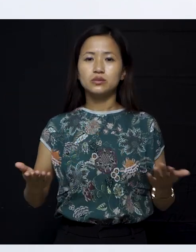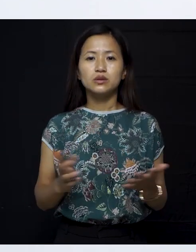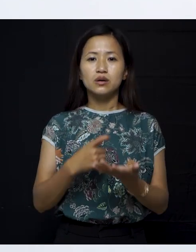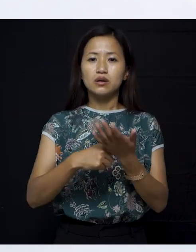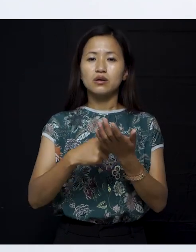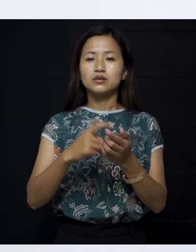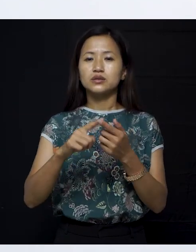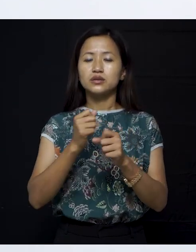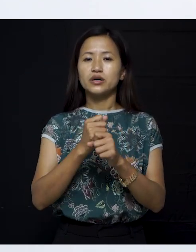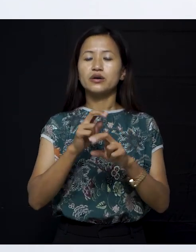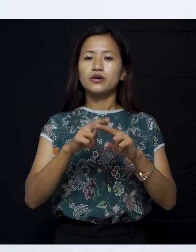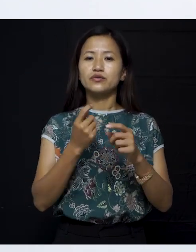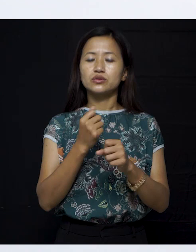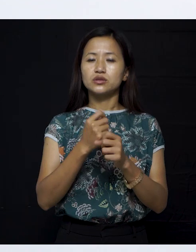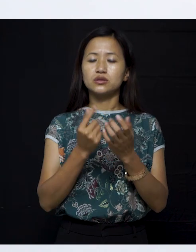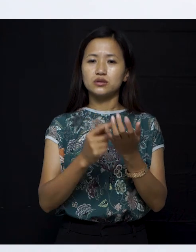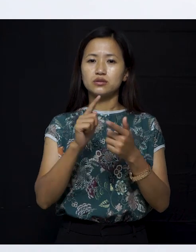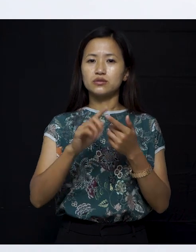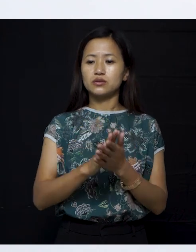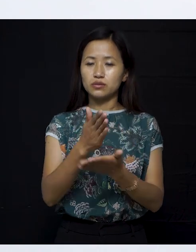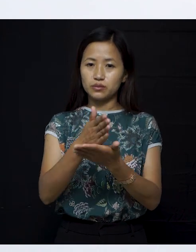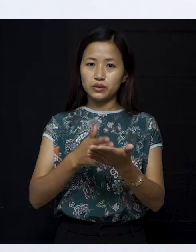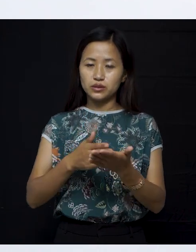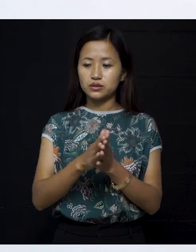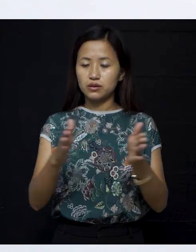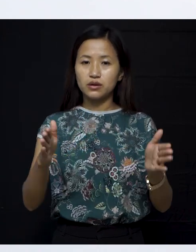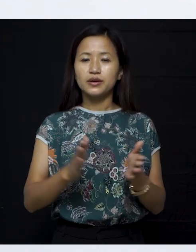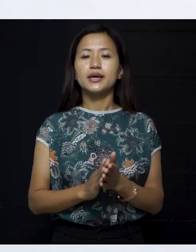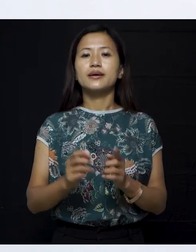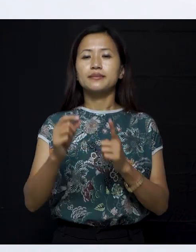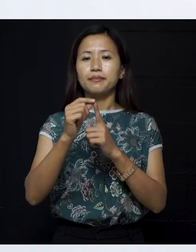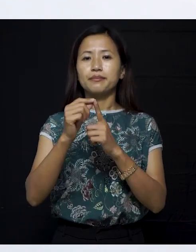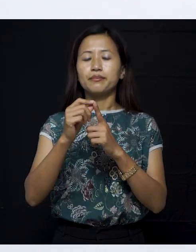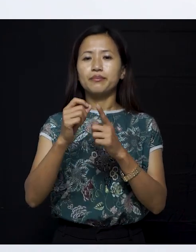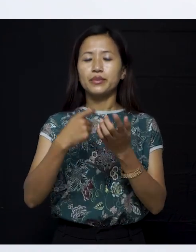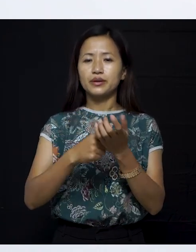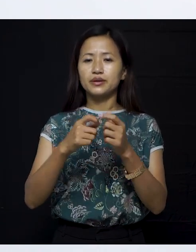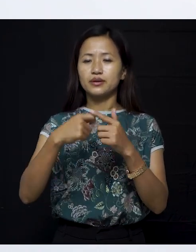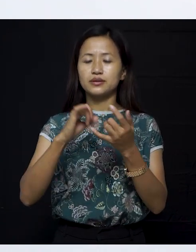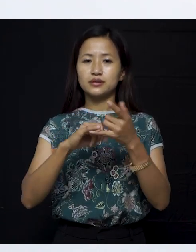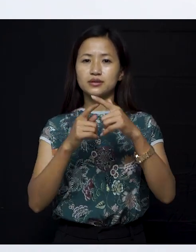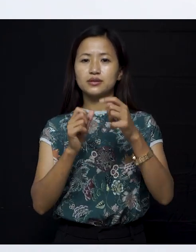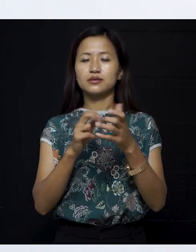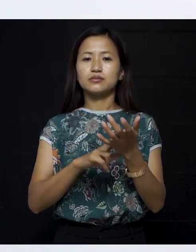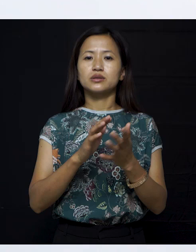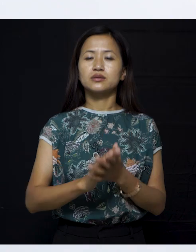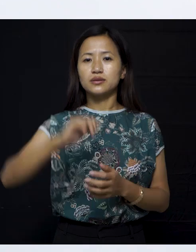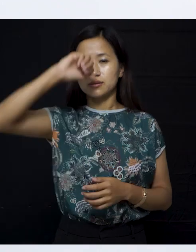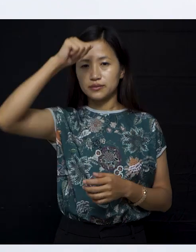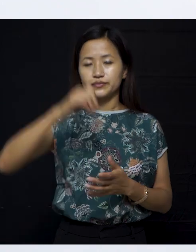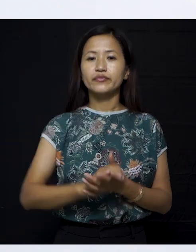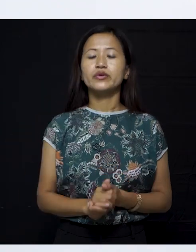that there was a partition of the Pakistan and India. So that time, so many refugees were